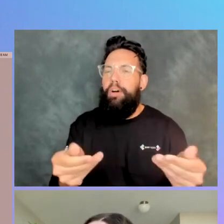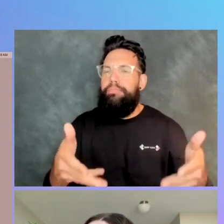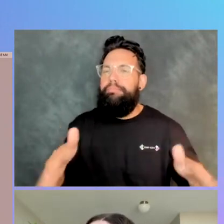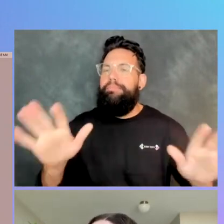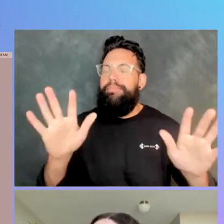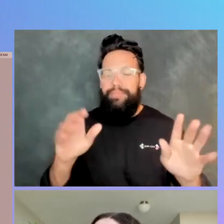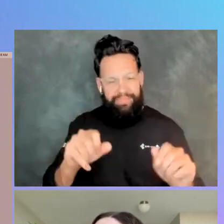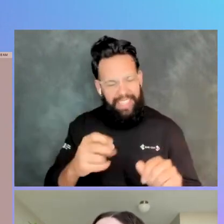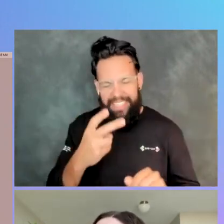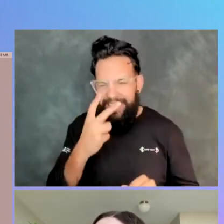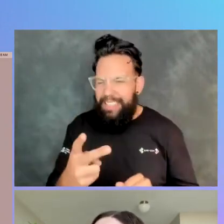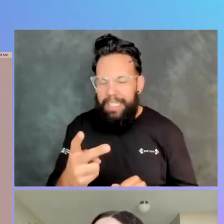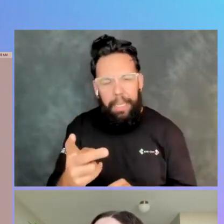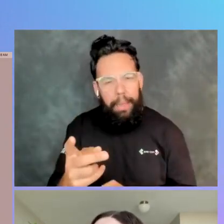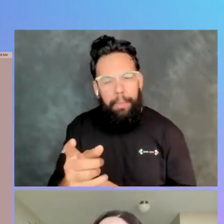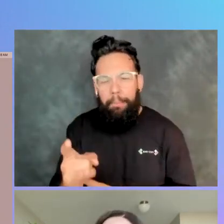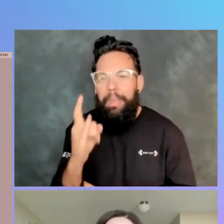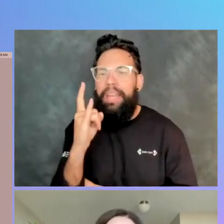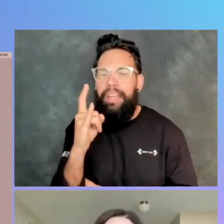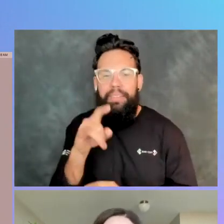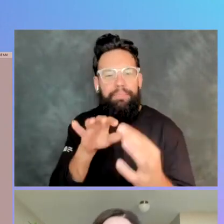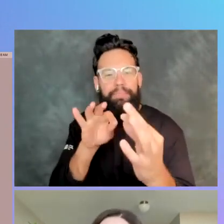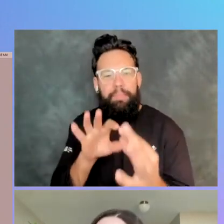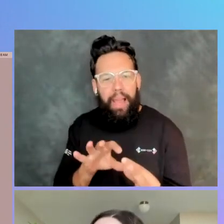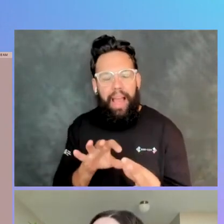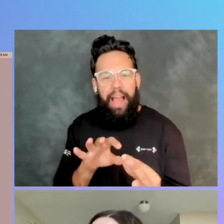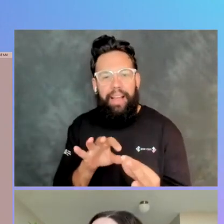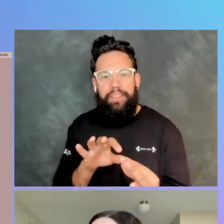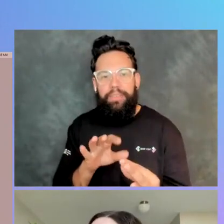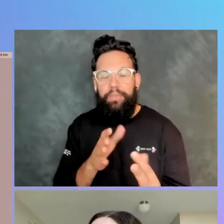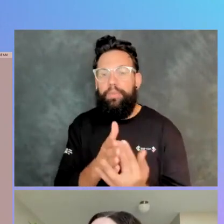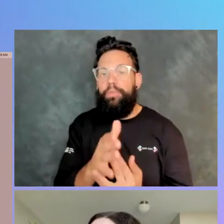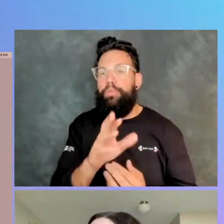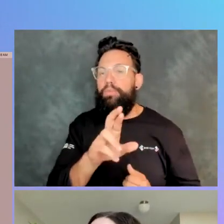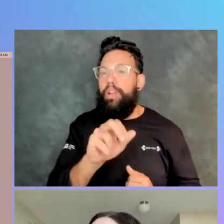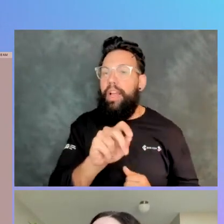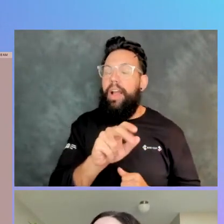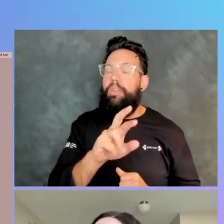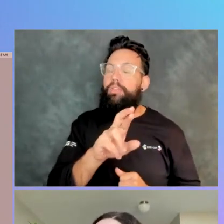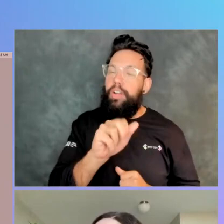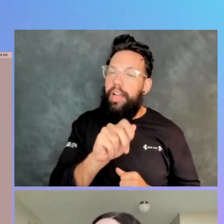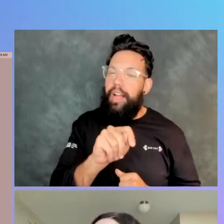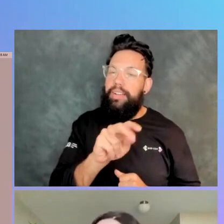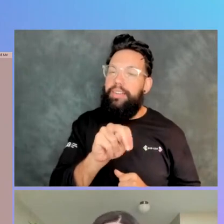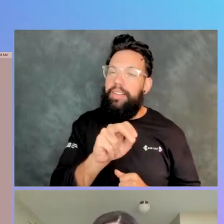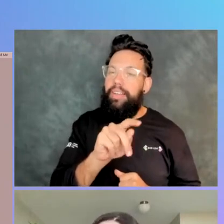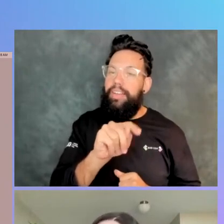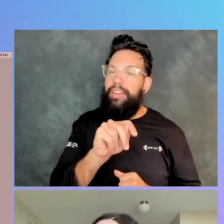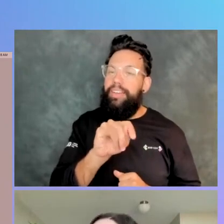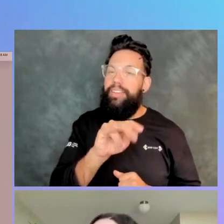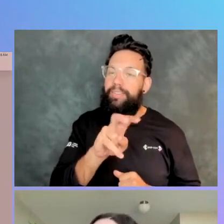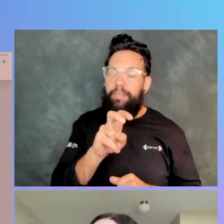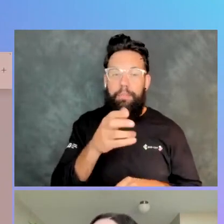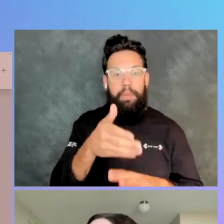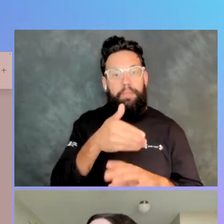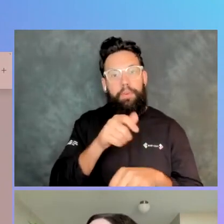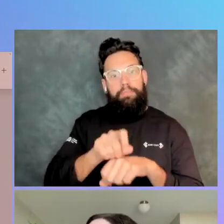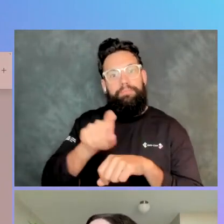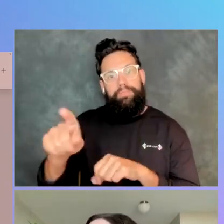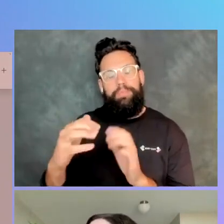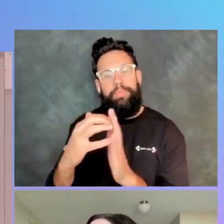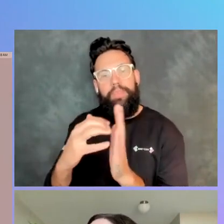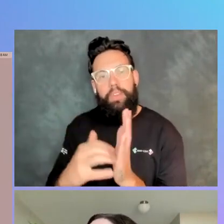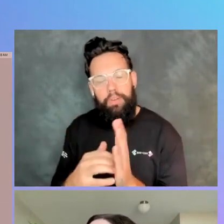find accessibility issues in your React Native apps before you've even committed that code. The other thing you can do with the linting as